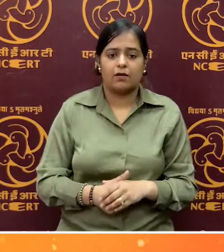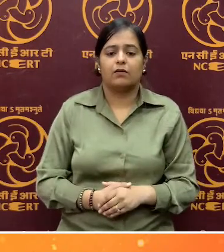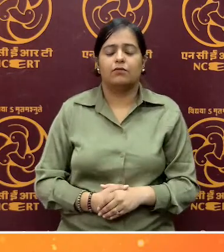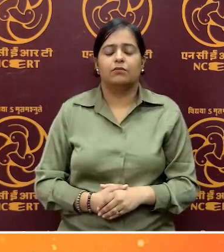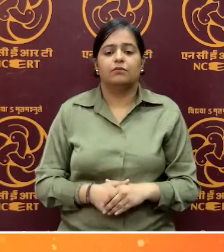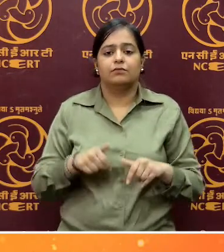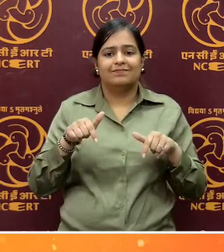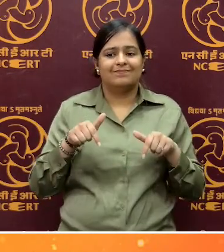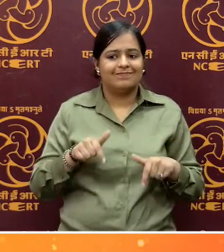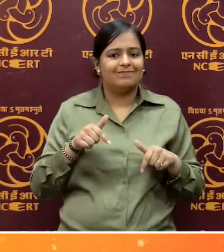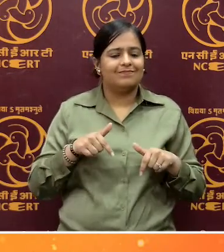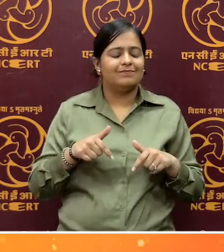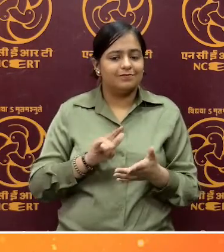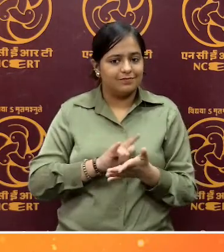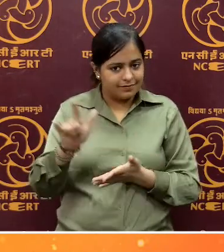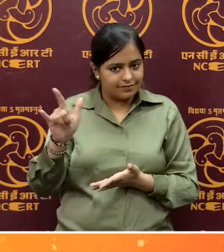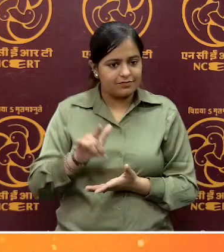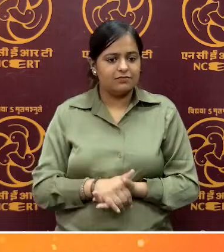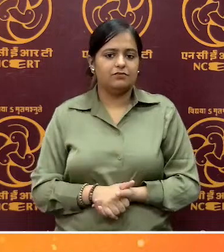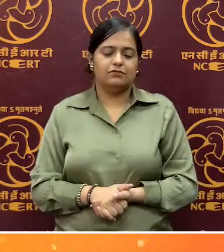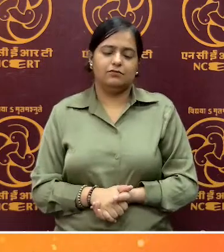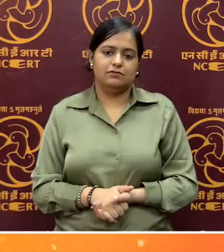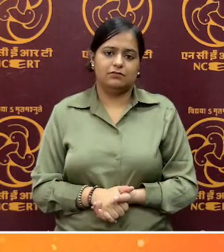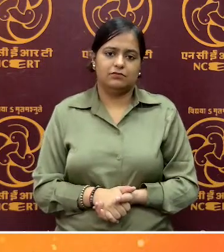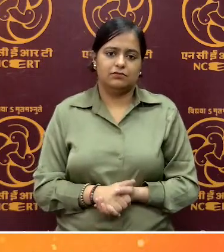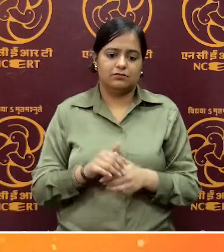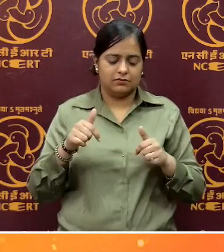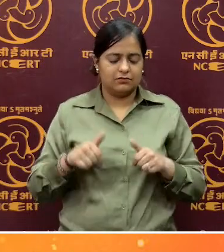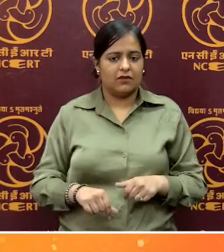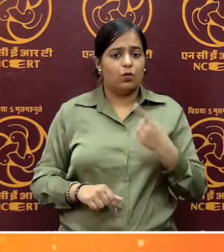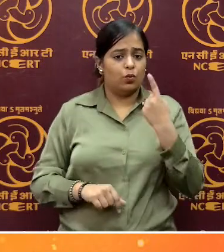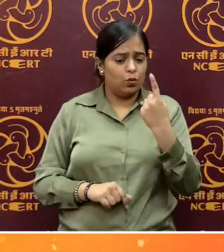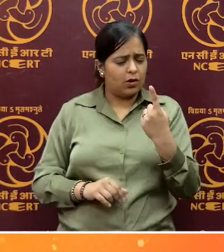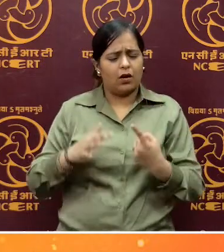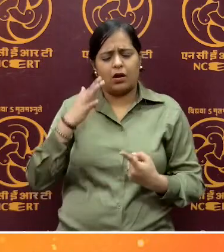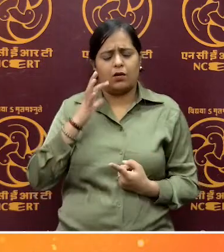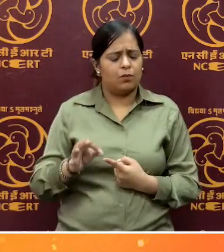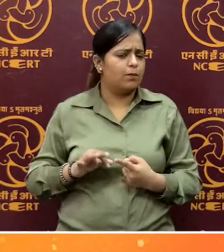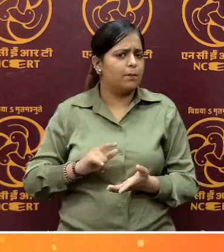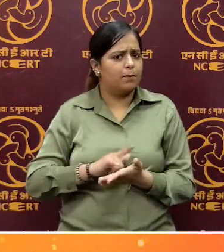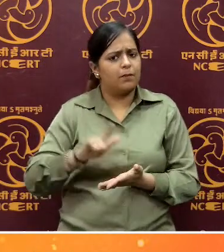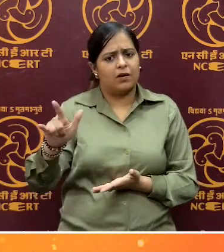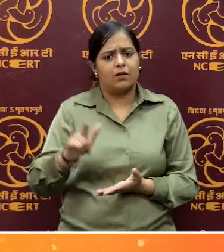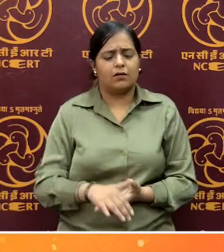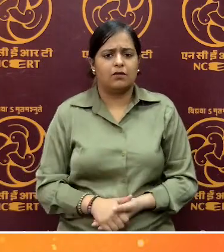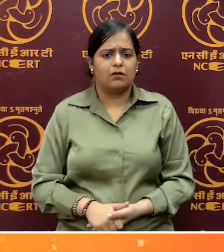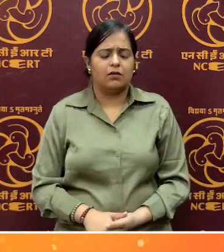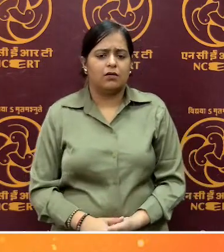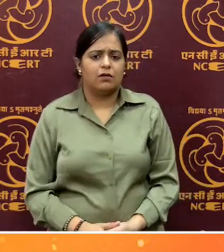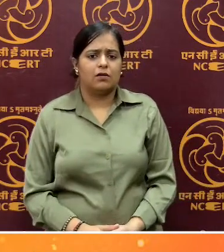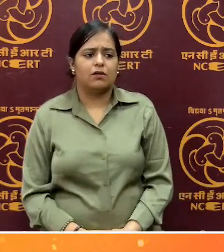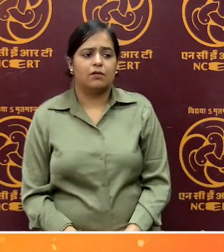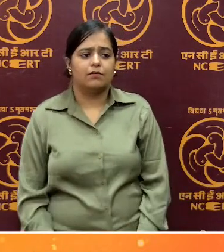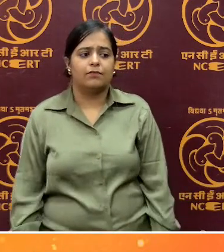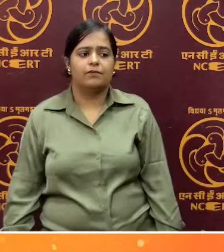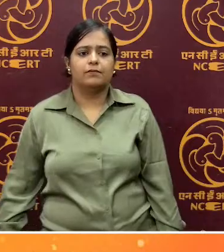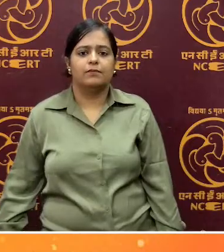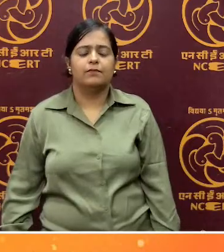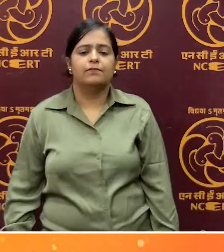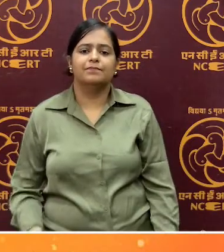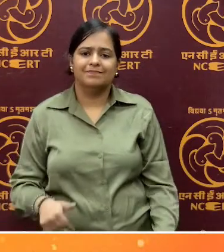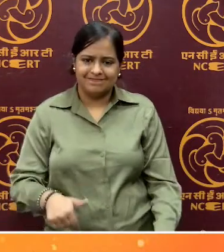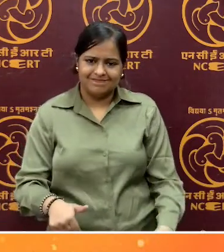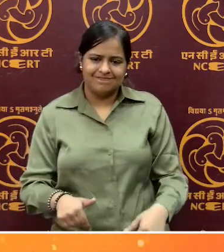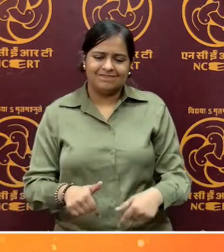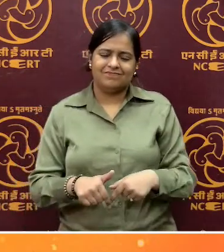should be in plane. That is, the vectors that we are discussing should be in one particular plane. Fine. Now I have this plane. This is a